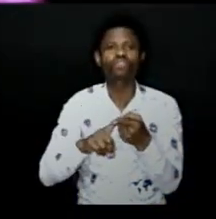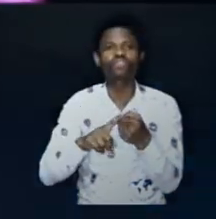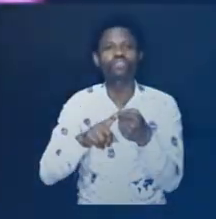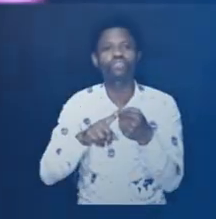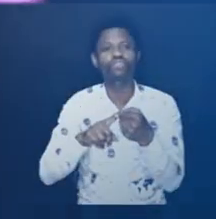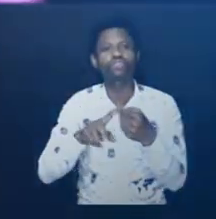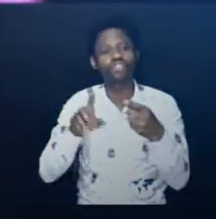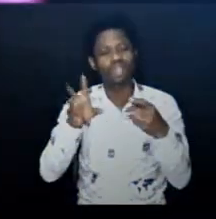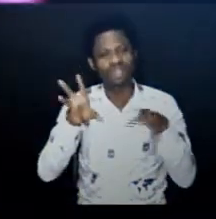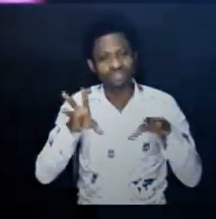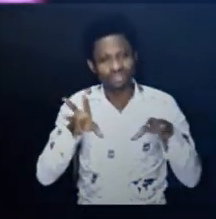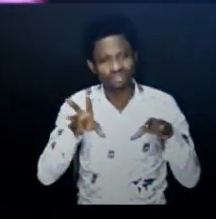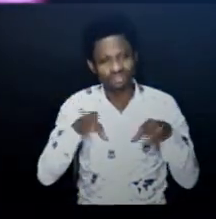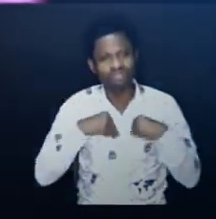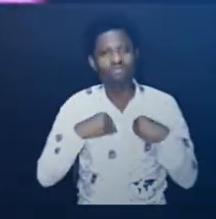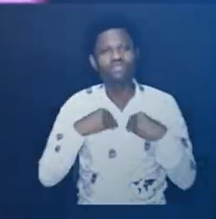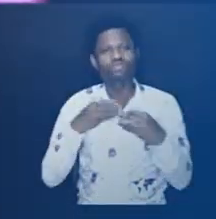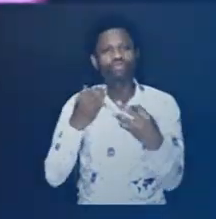Christ.